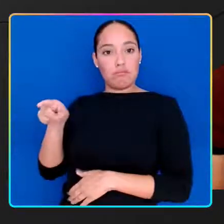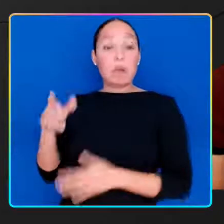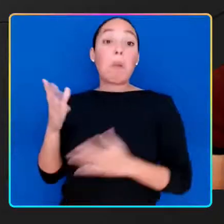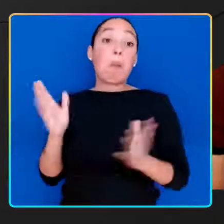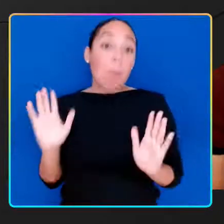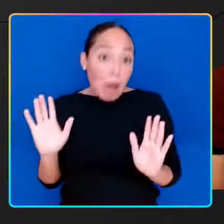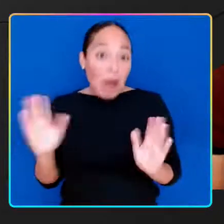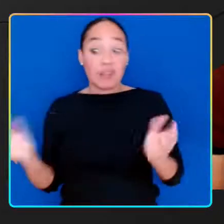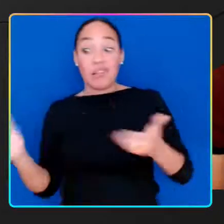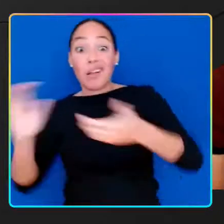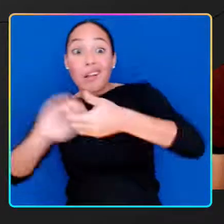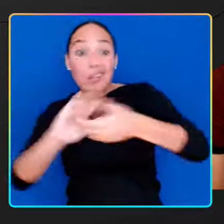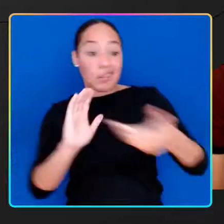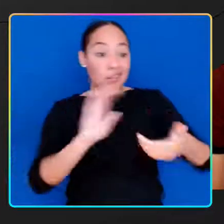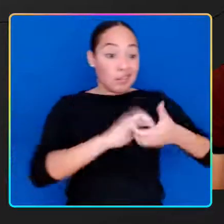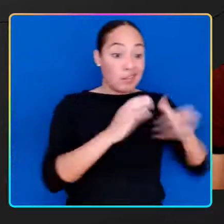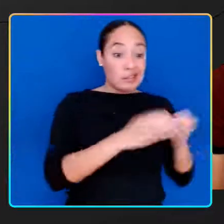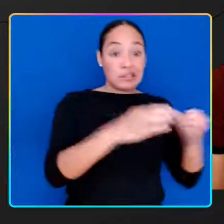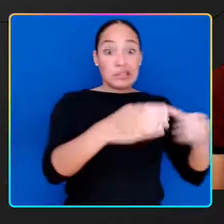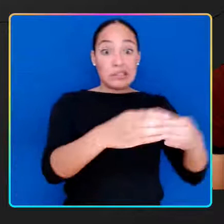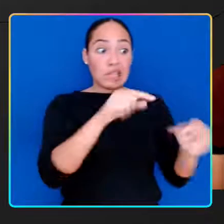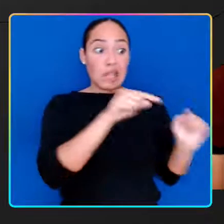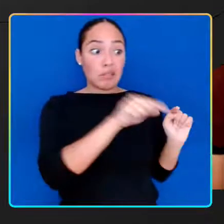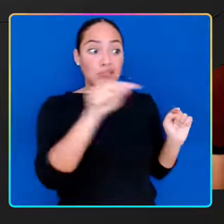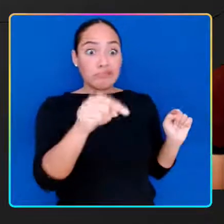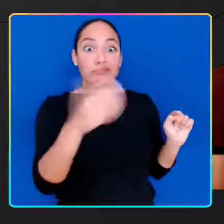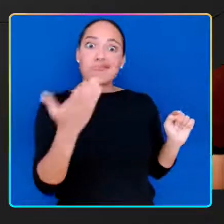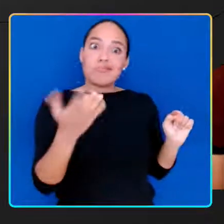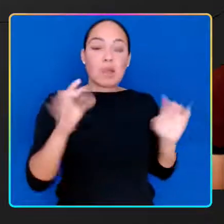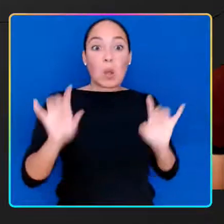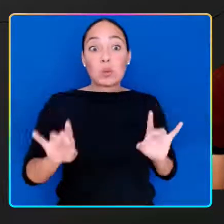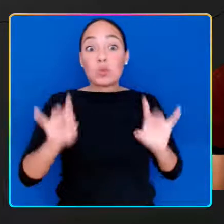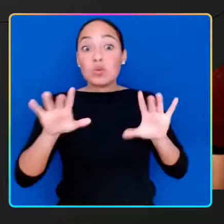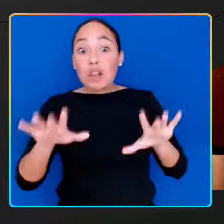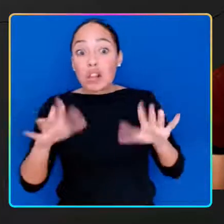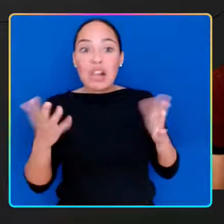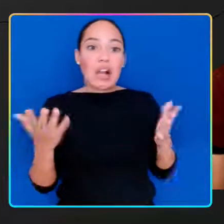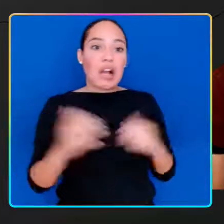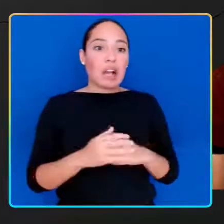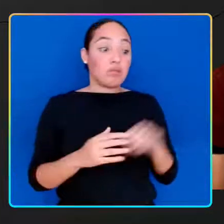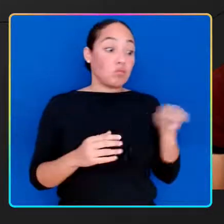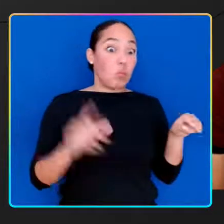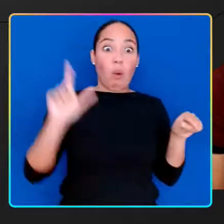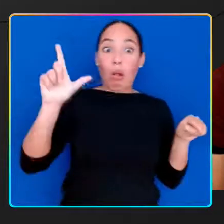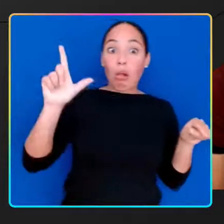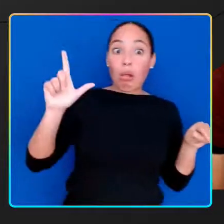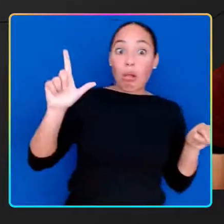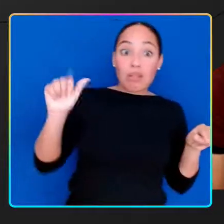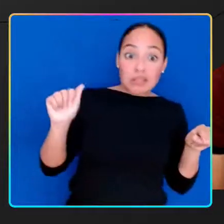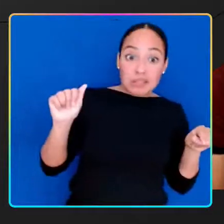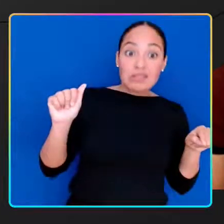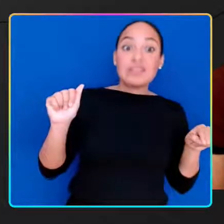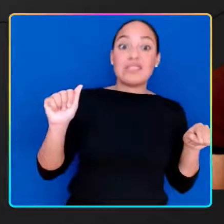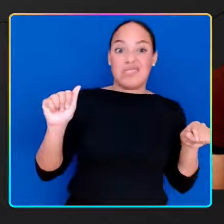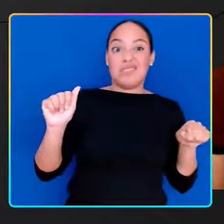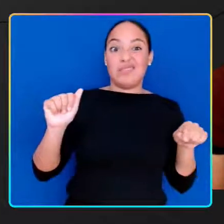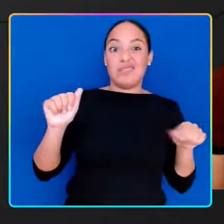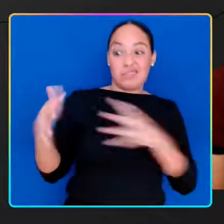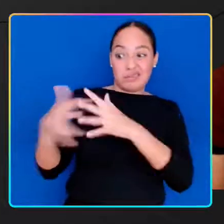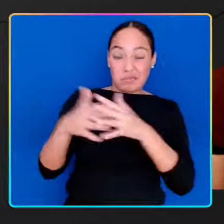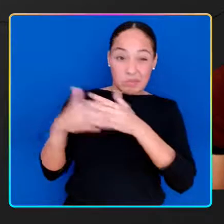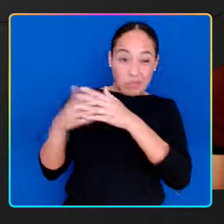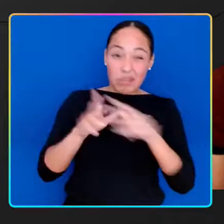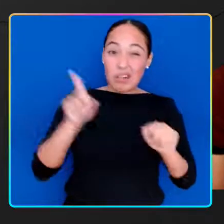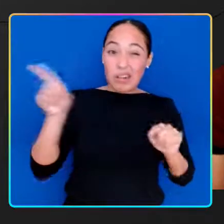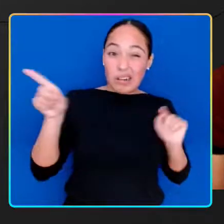in Los Angeles. So sometimes we have early mornings meetings or late evenings meetings, depending who